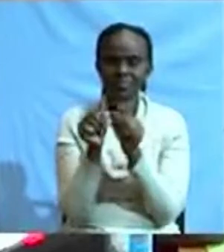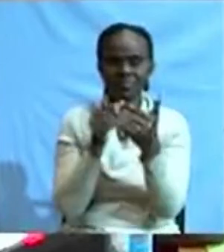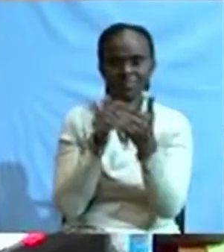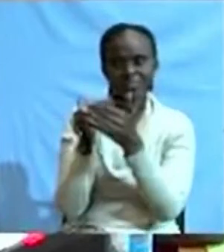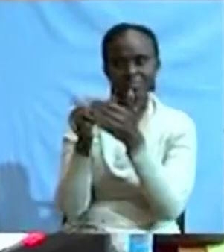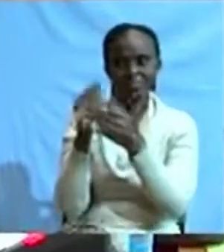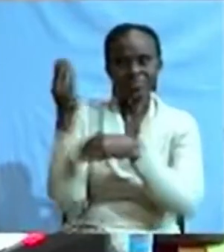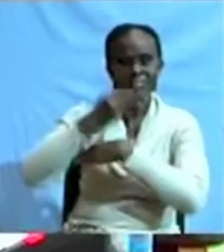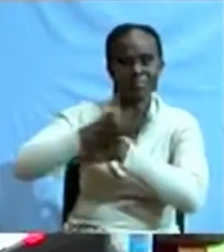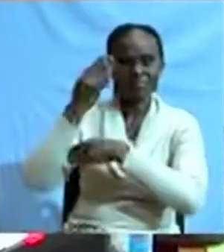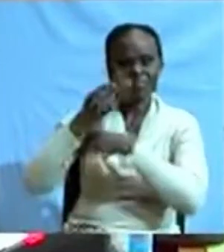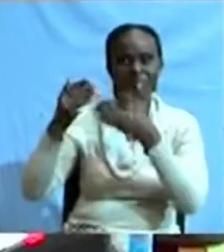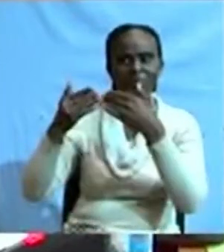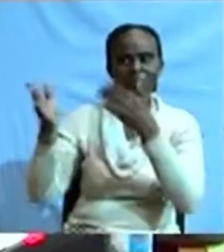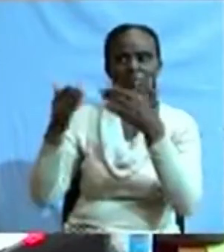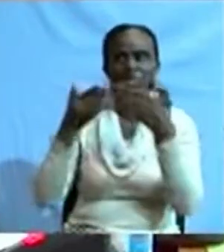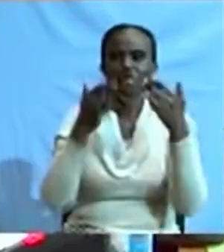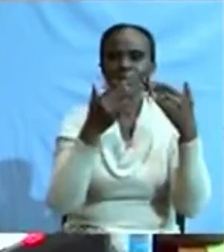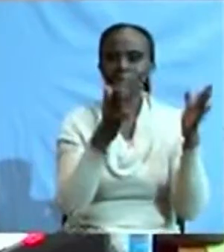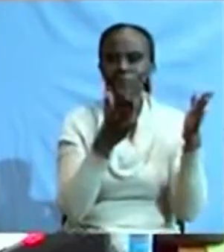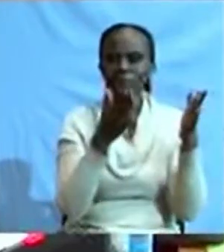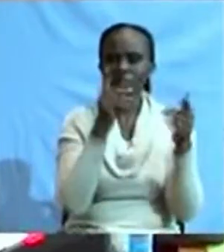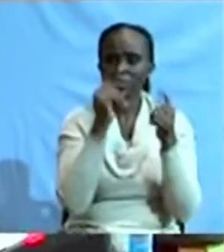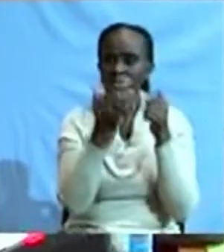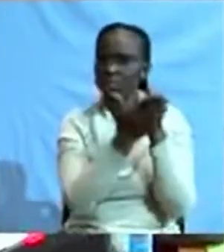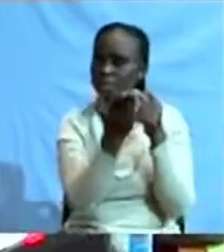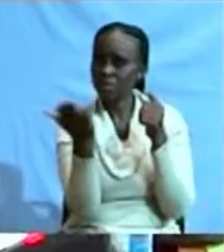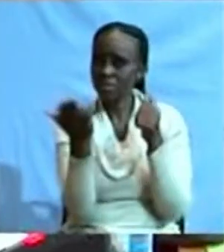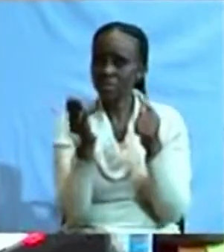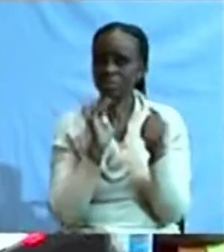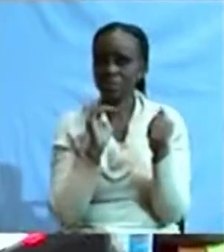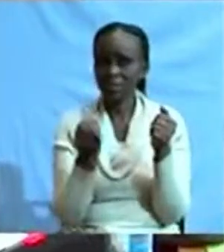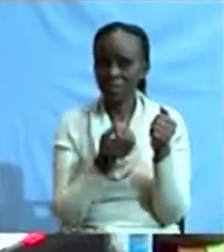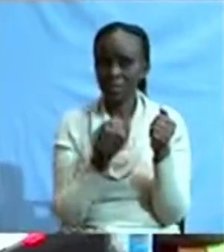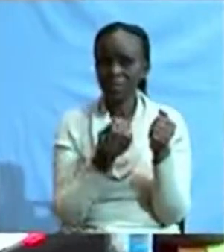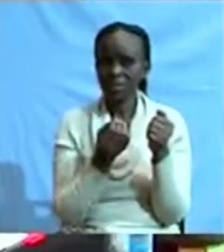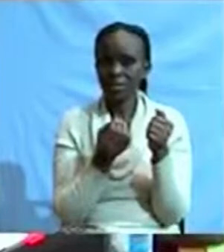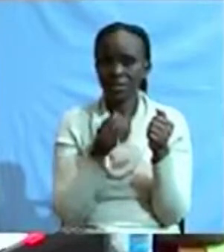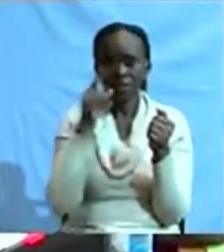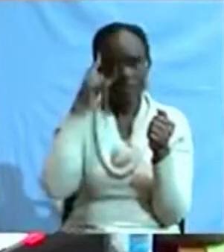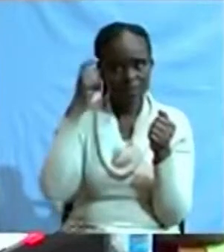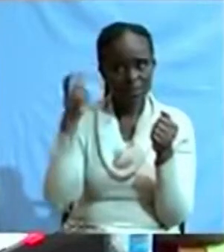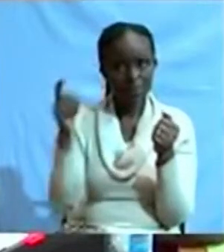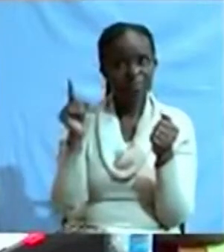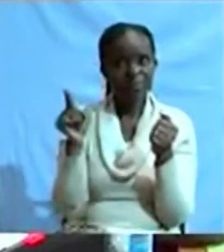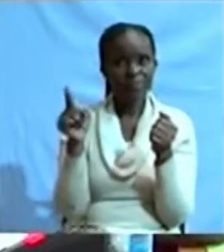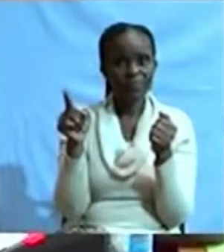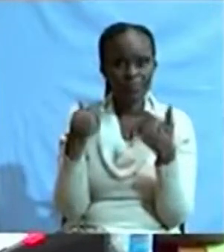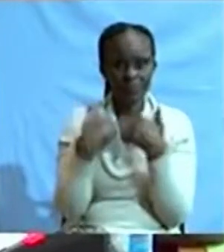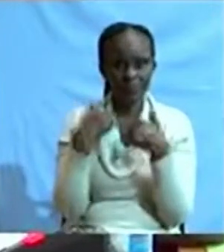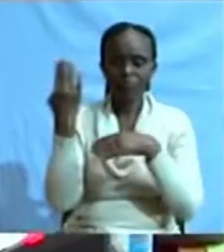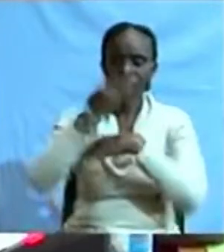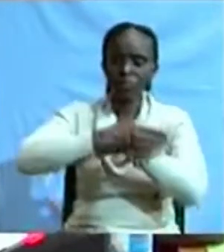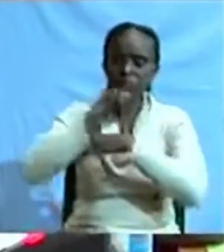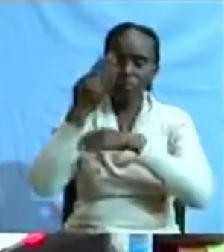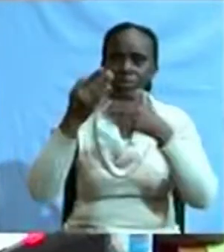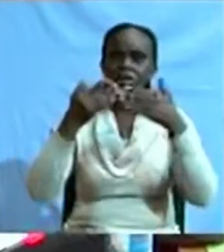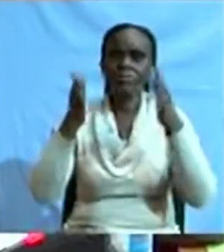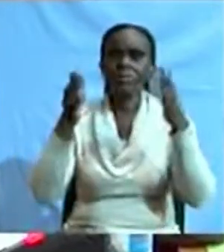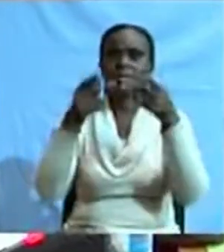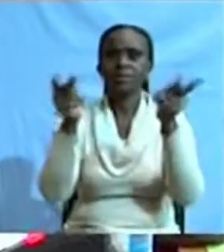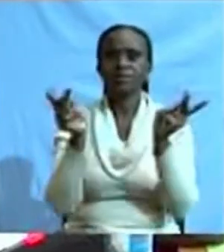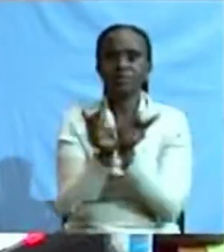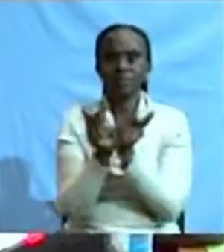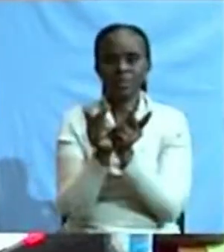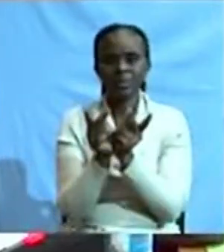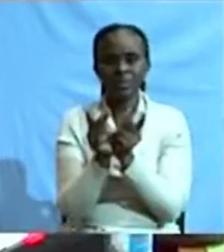border opened up, because that has been our dream, to have the border opened up. So at